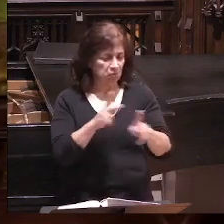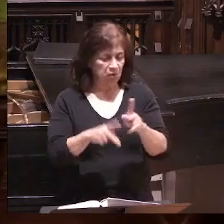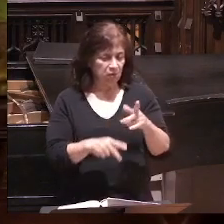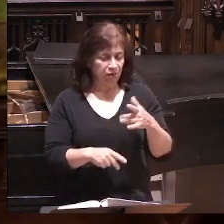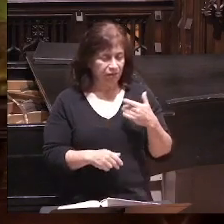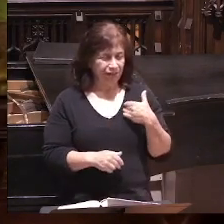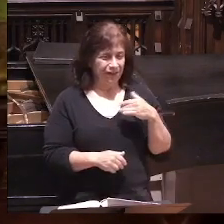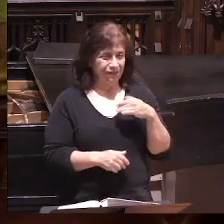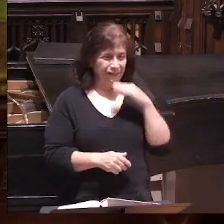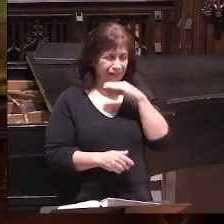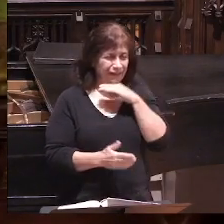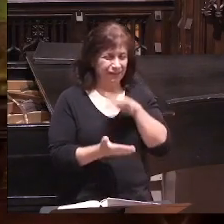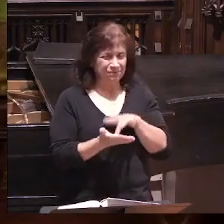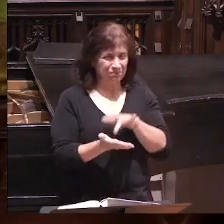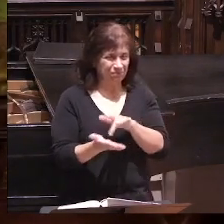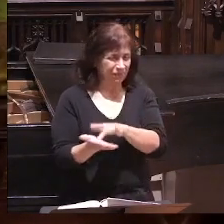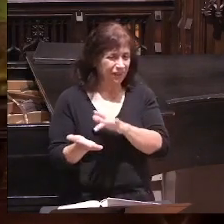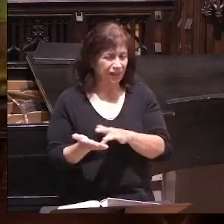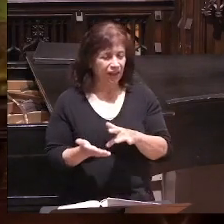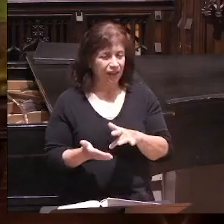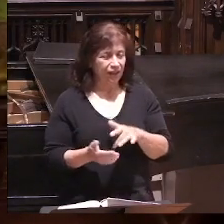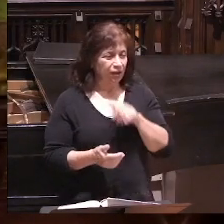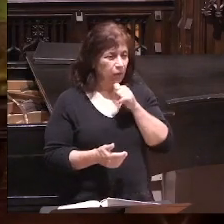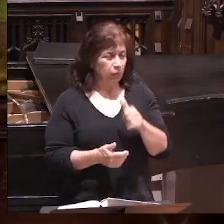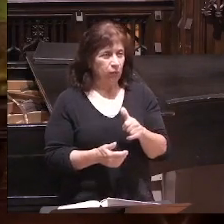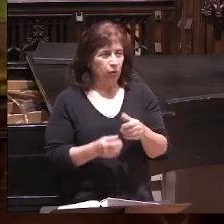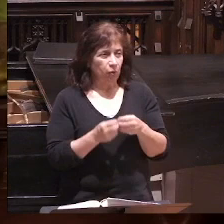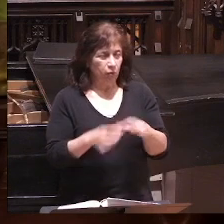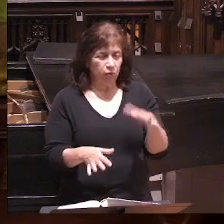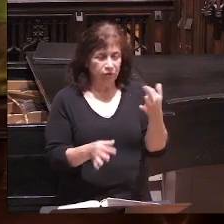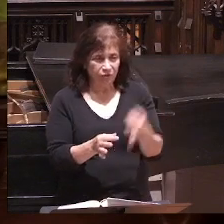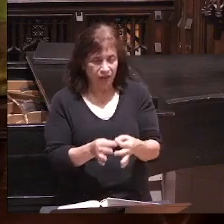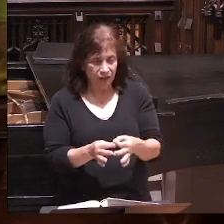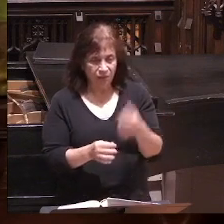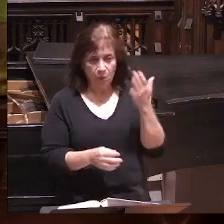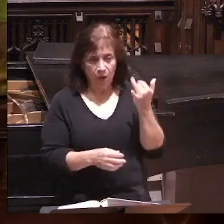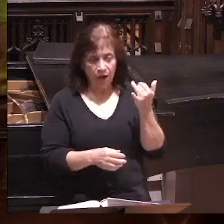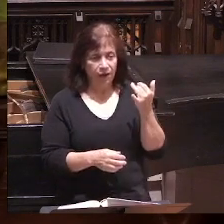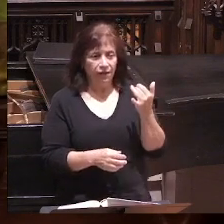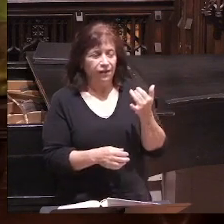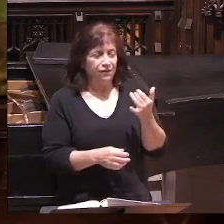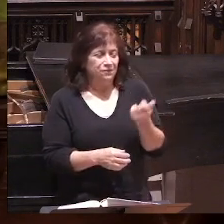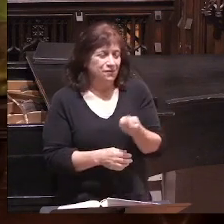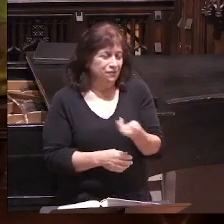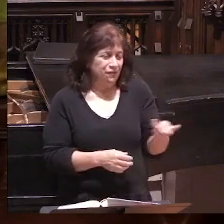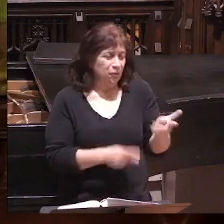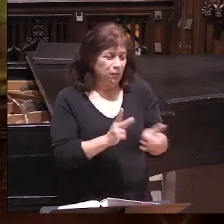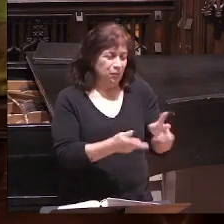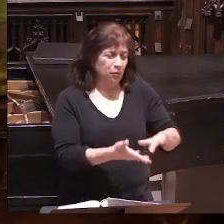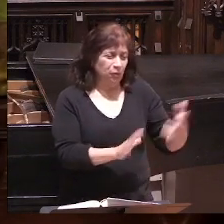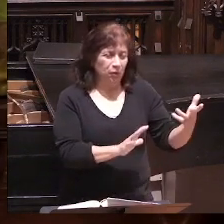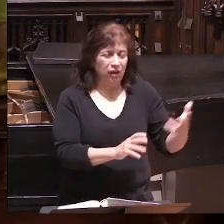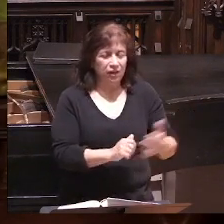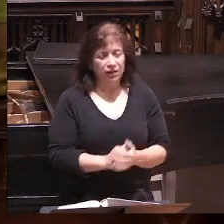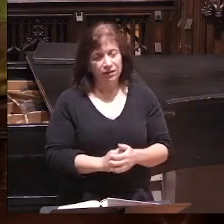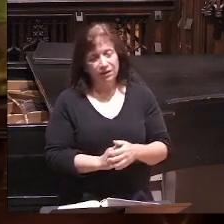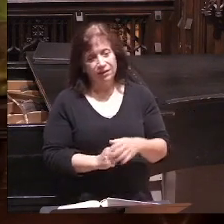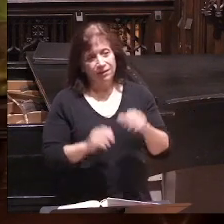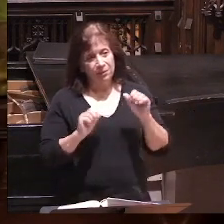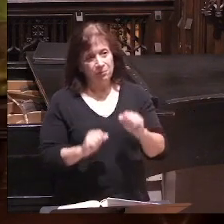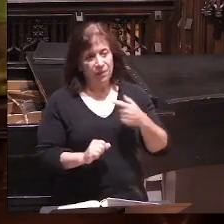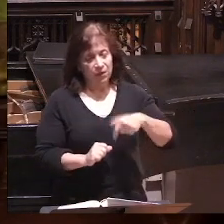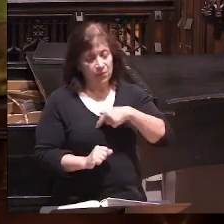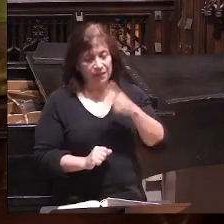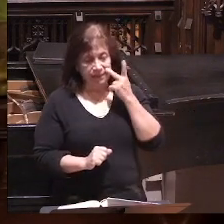lose faith in people because of the faithlessness of the few. May we not fail to see this as